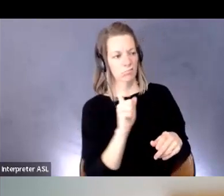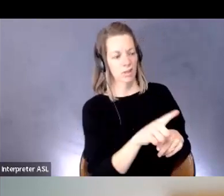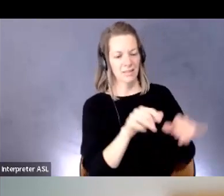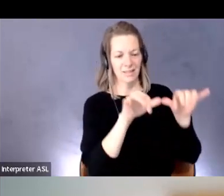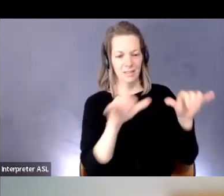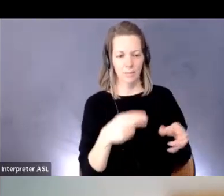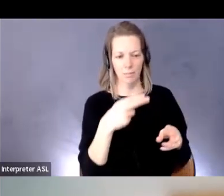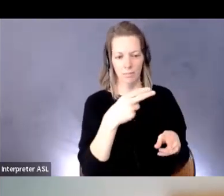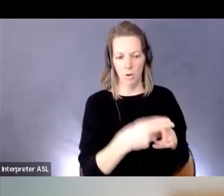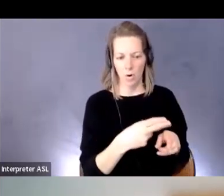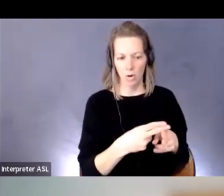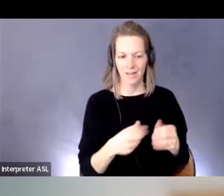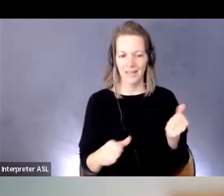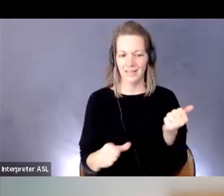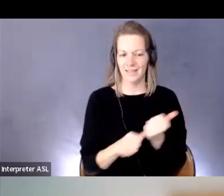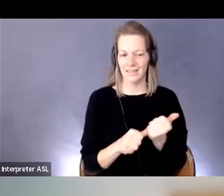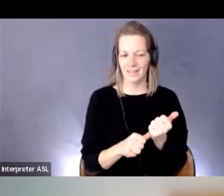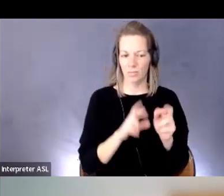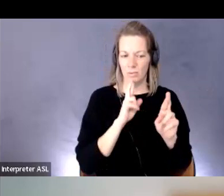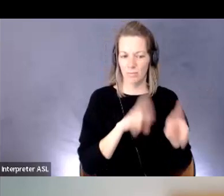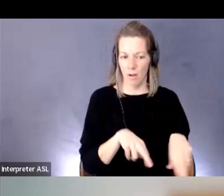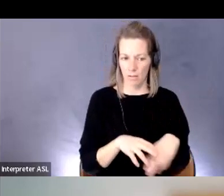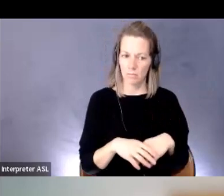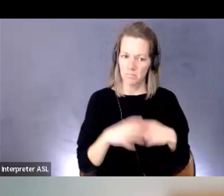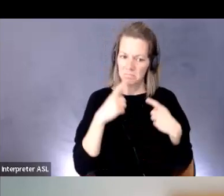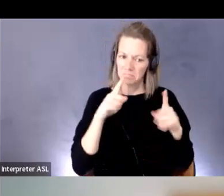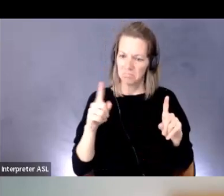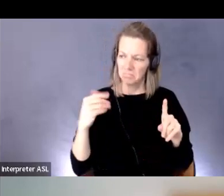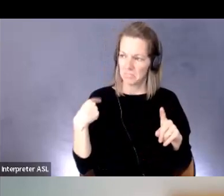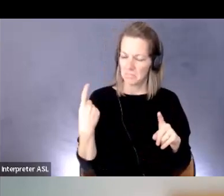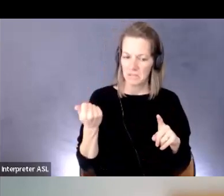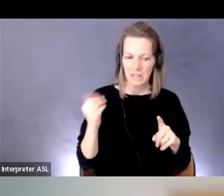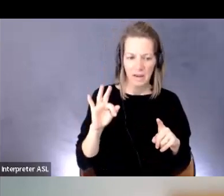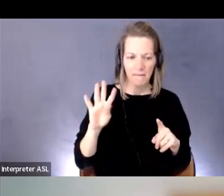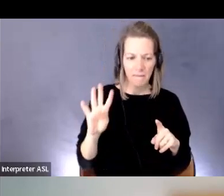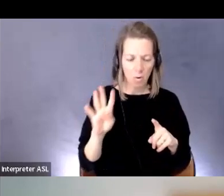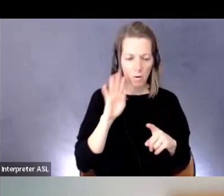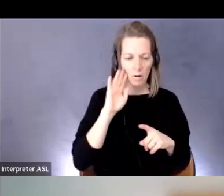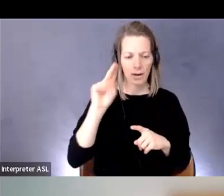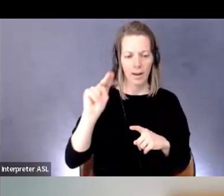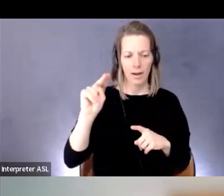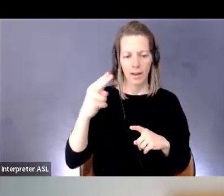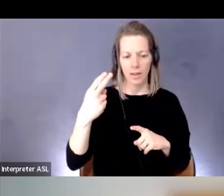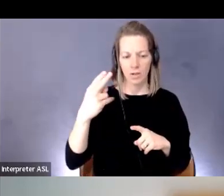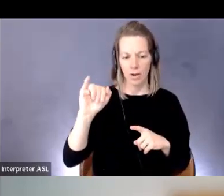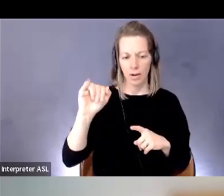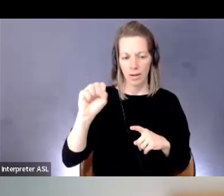called Assisted Response, used with great success in 1994 with the NHISD.